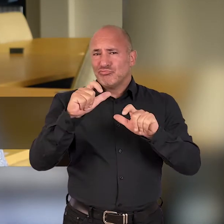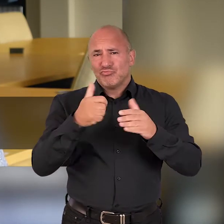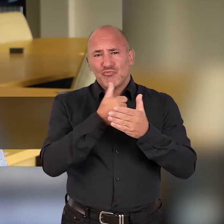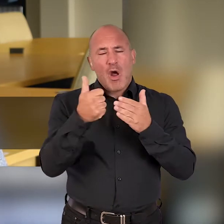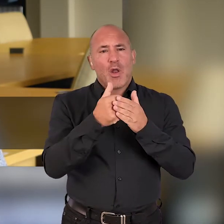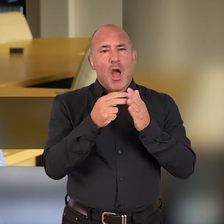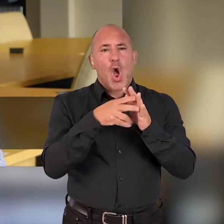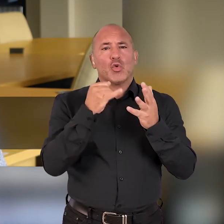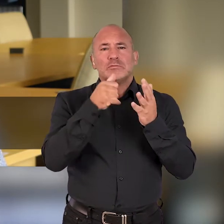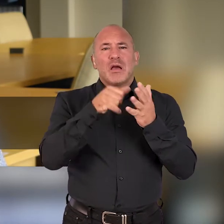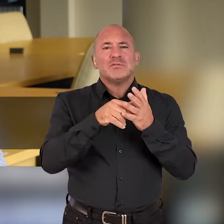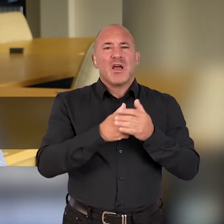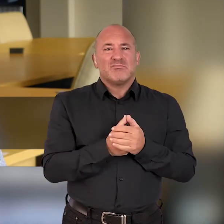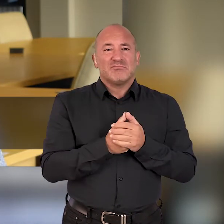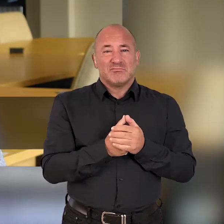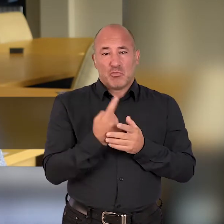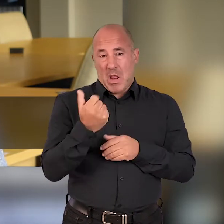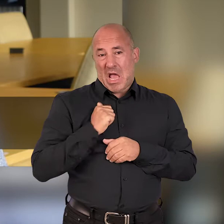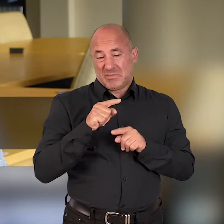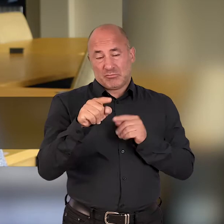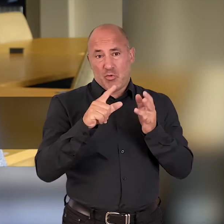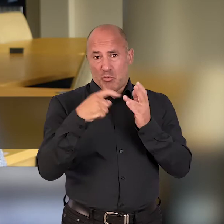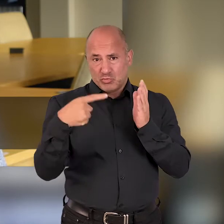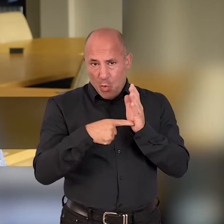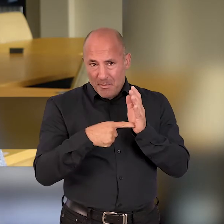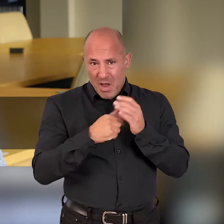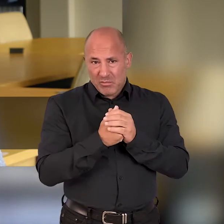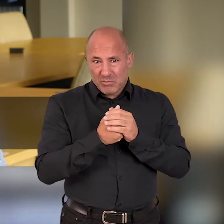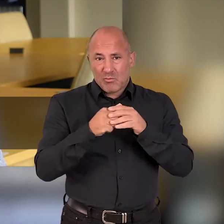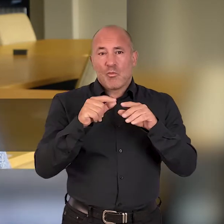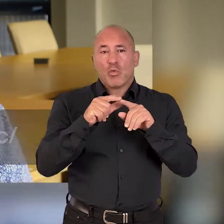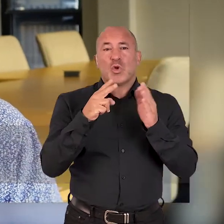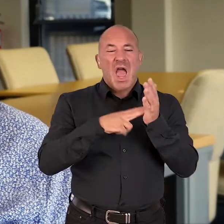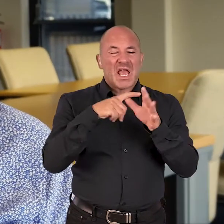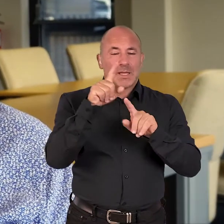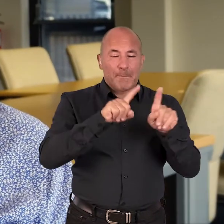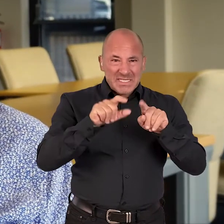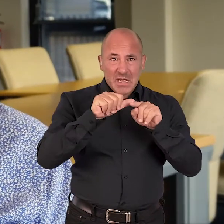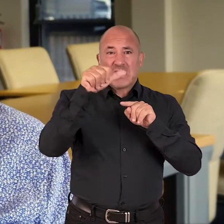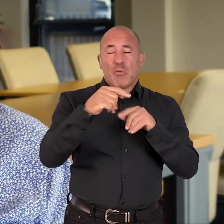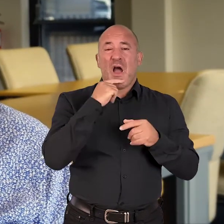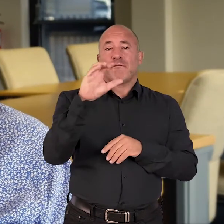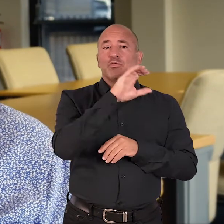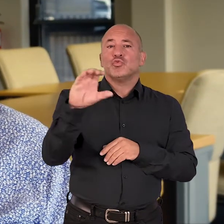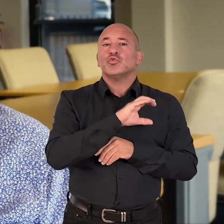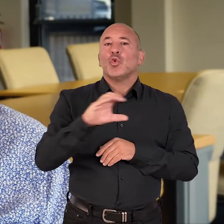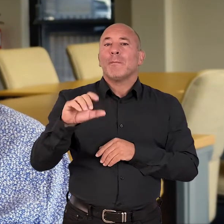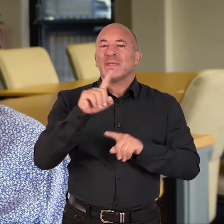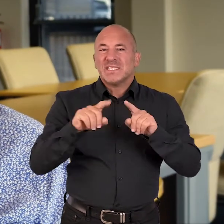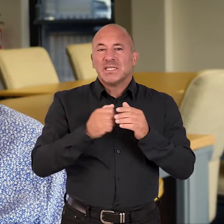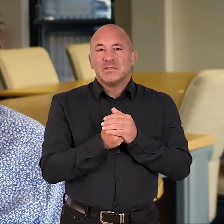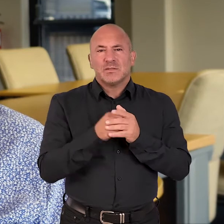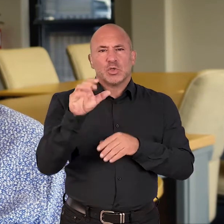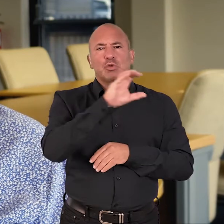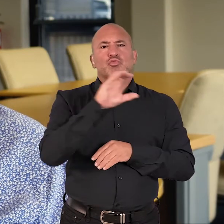will continue to provide regular newsletters. There's one due in October, and to hold Zoom meetings after